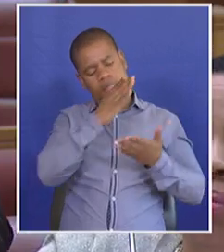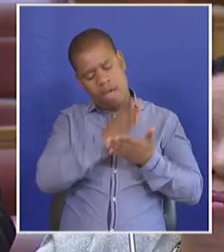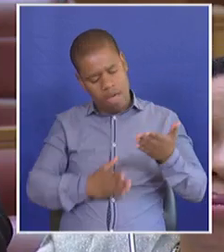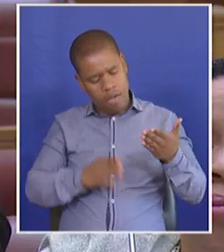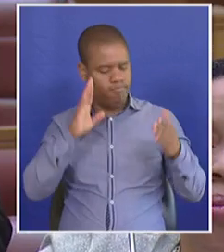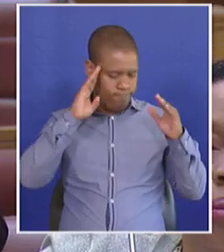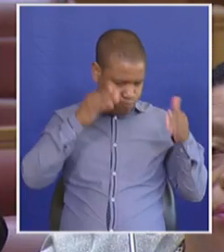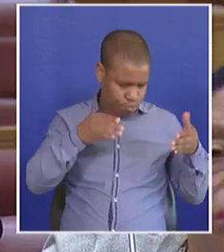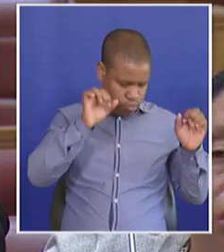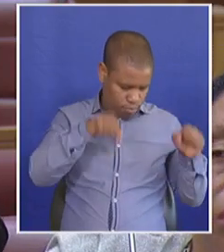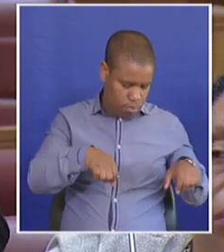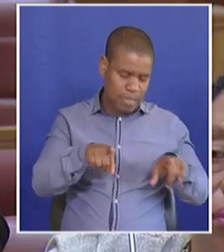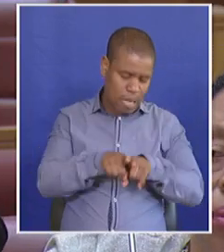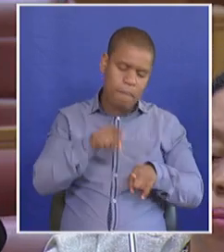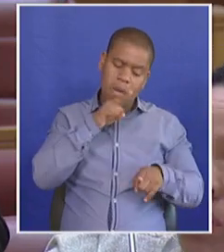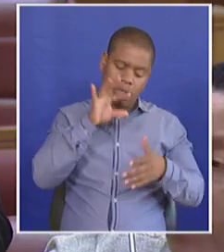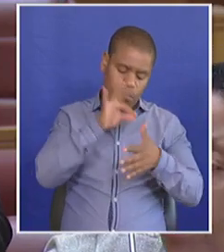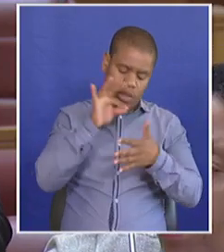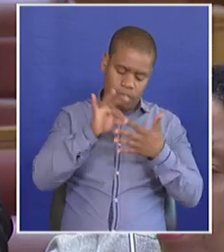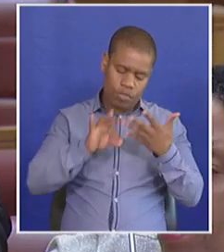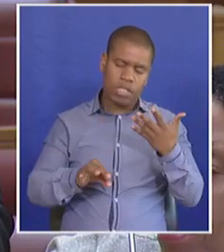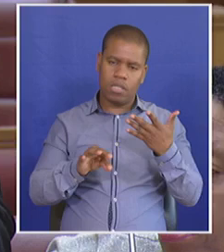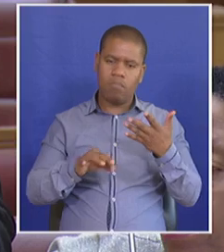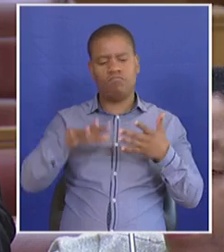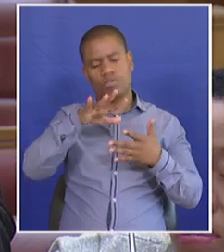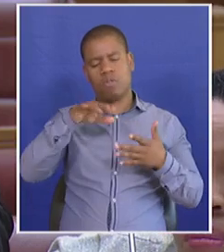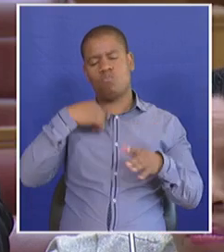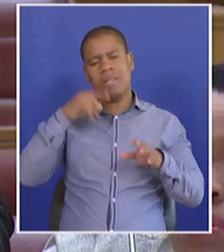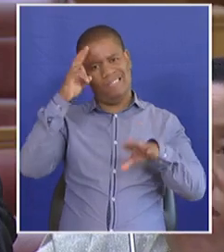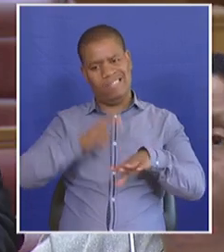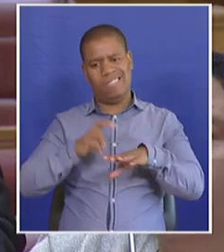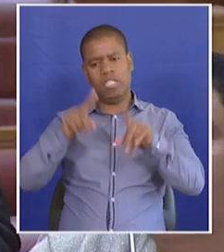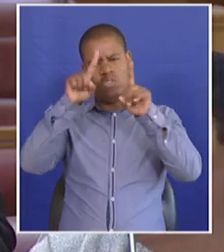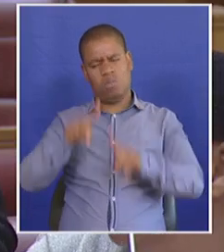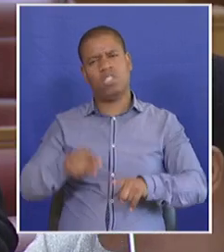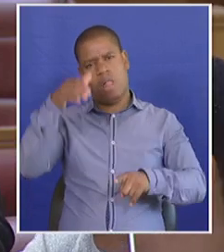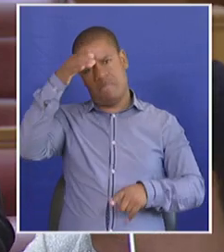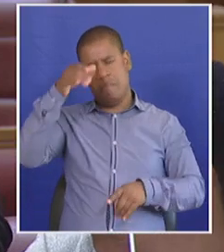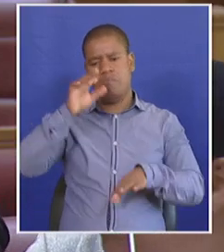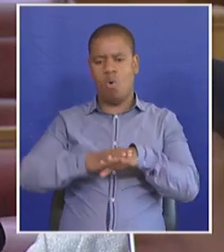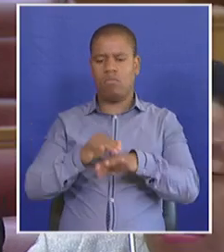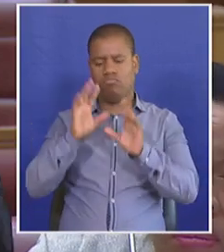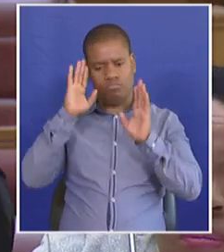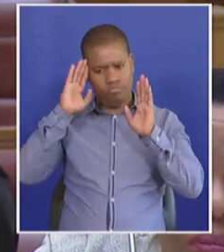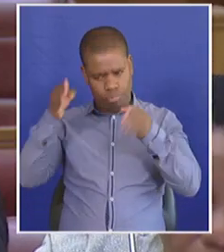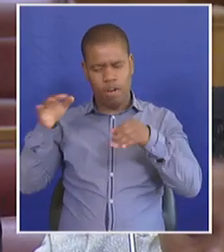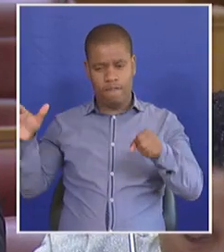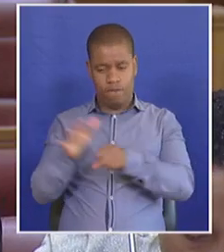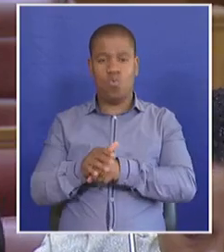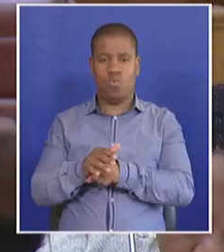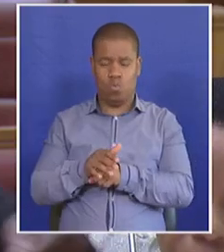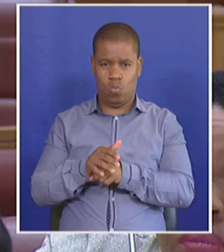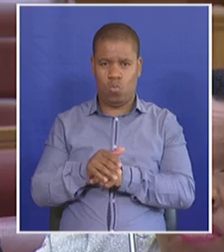also specific areas of specialization that we need to effectively zoom into so that we are then